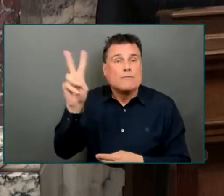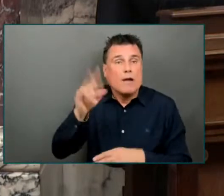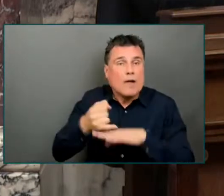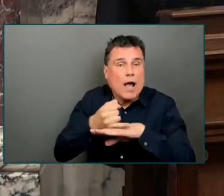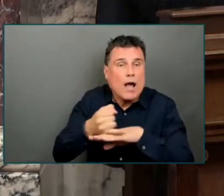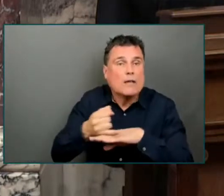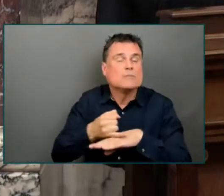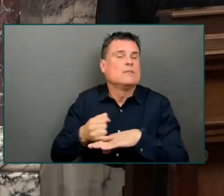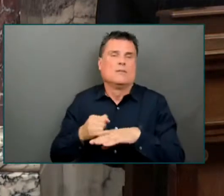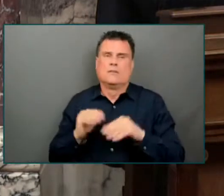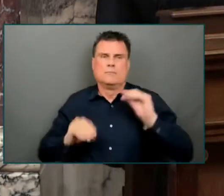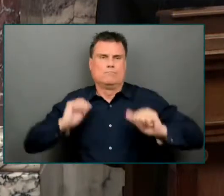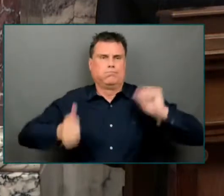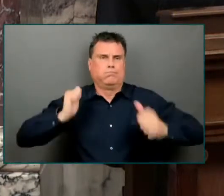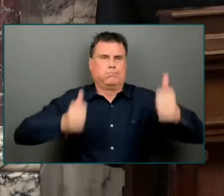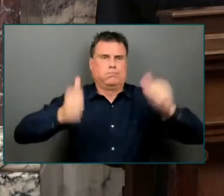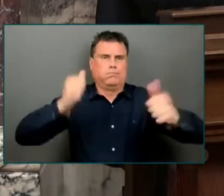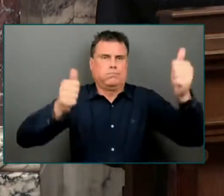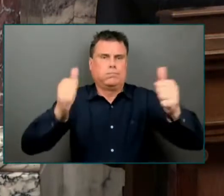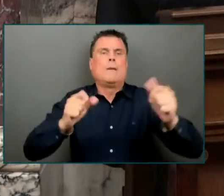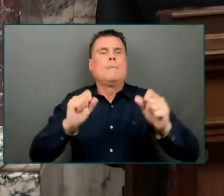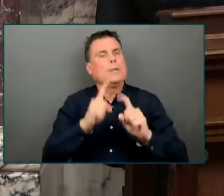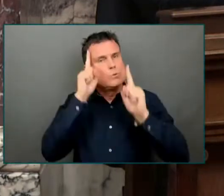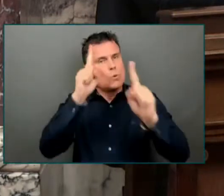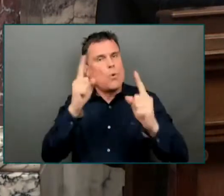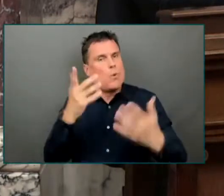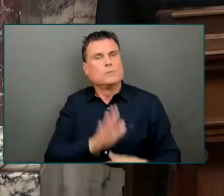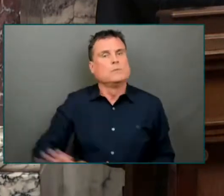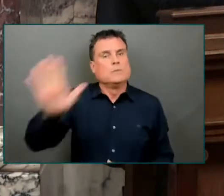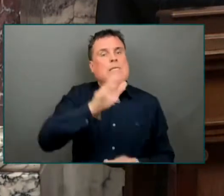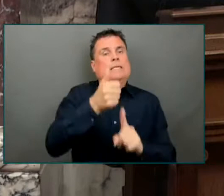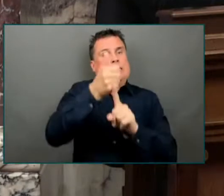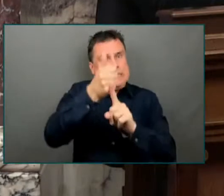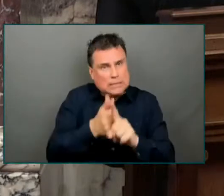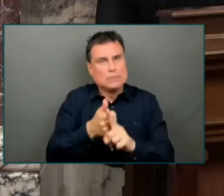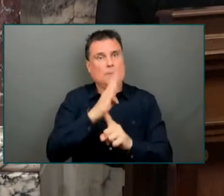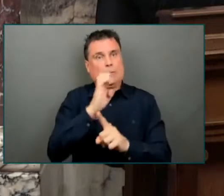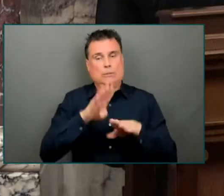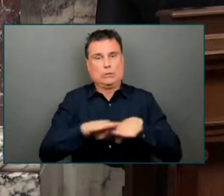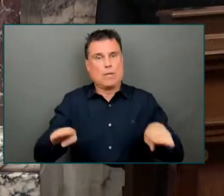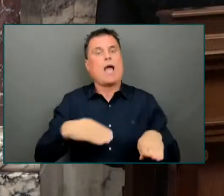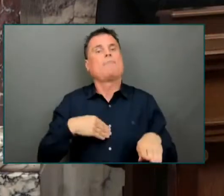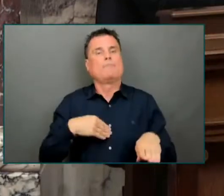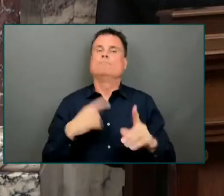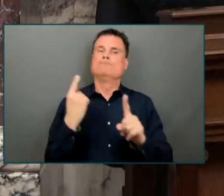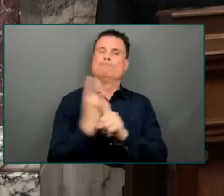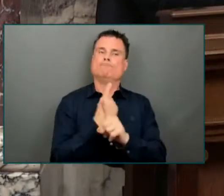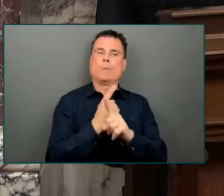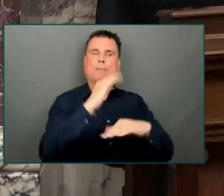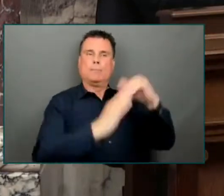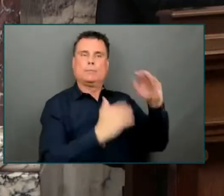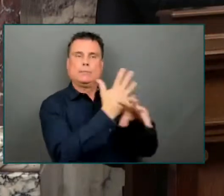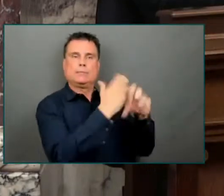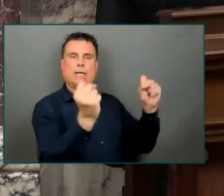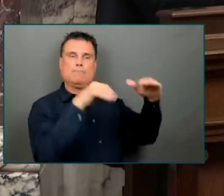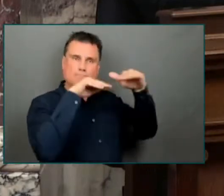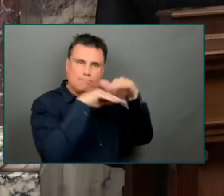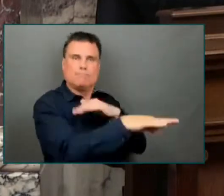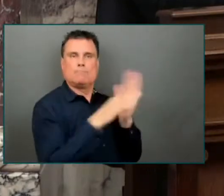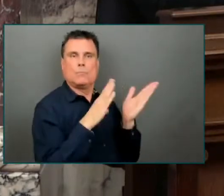than a few curveballs. And I want to recognize the many BC businesses that have adapted safely under